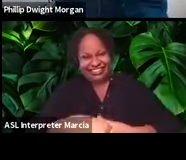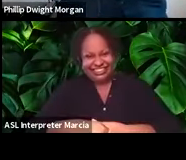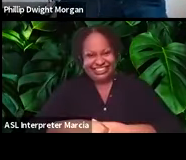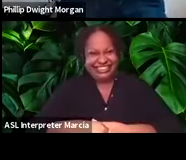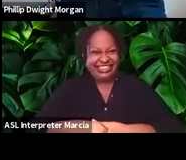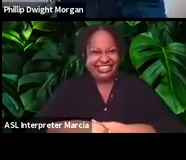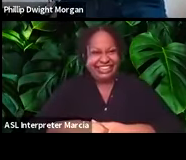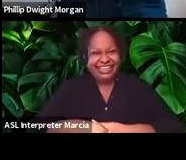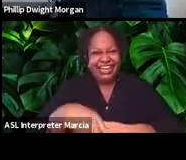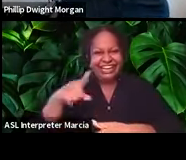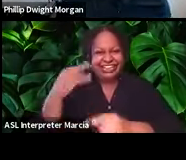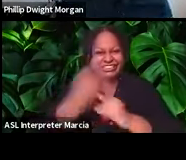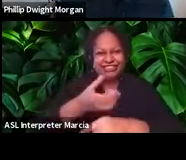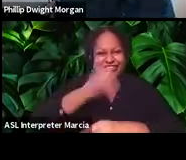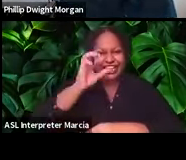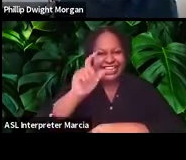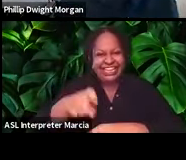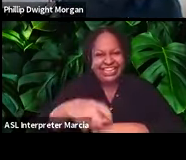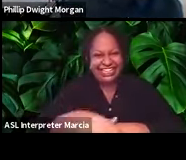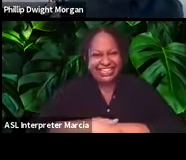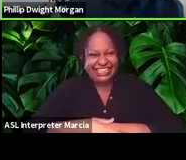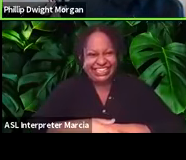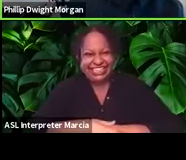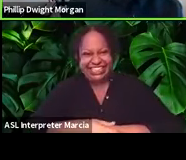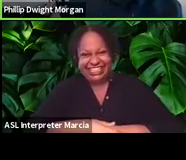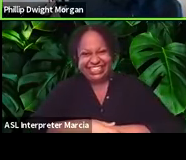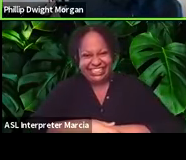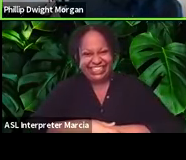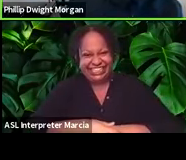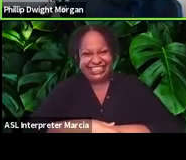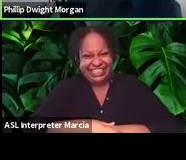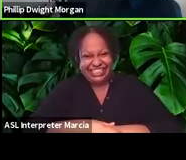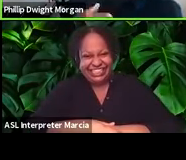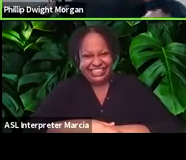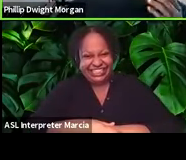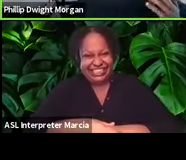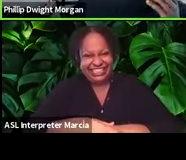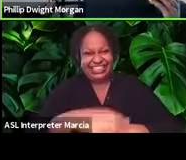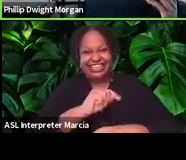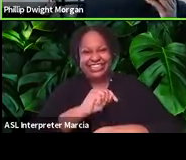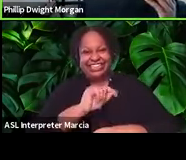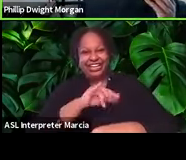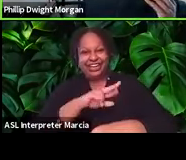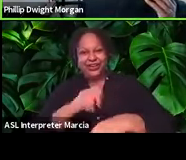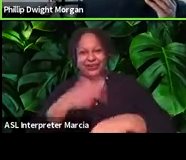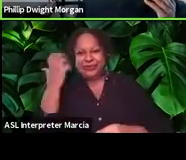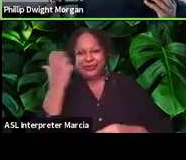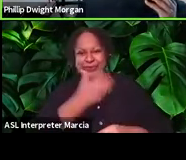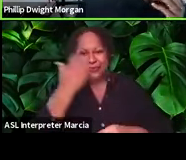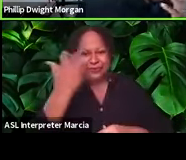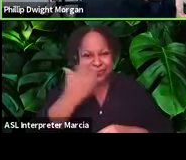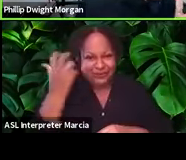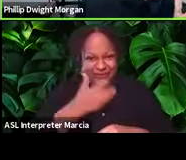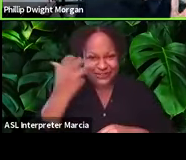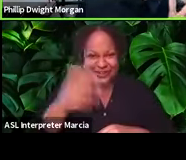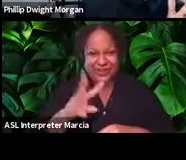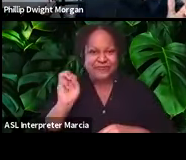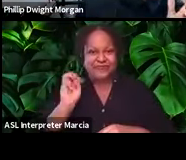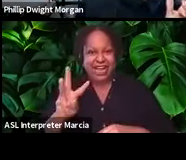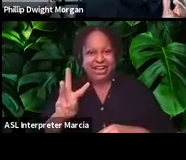I need a drink, y'all. Yeah. Yo, that was, oh my gosh. Wow.